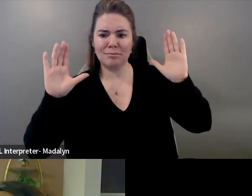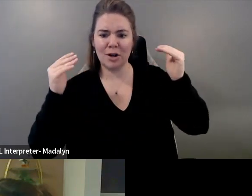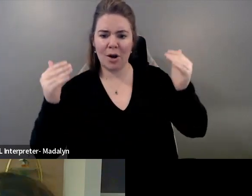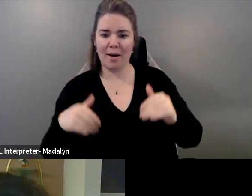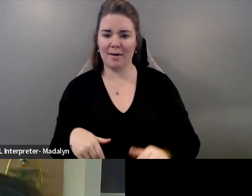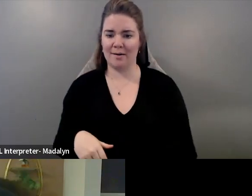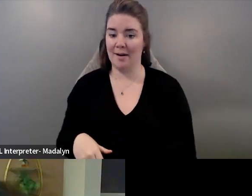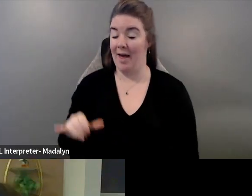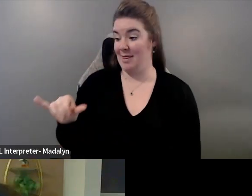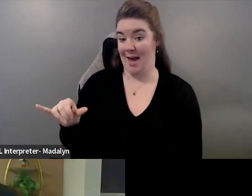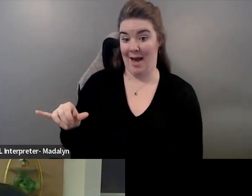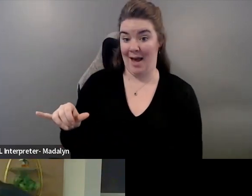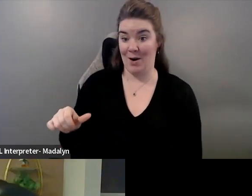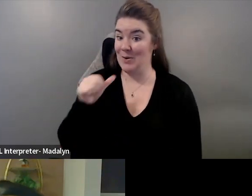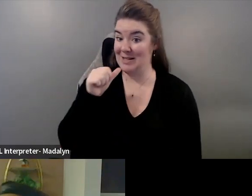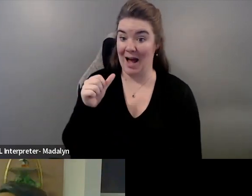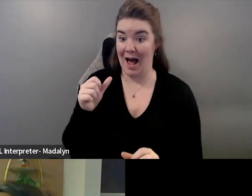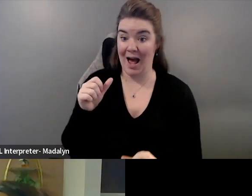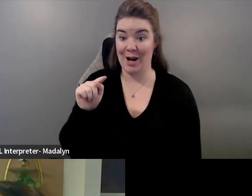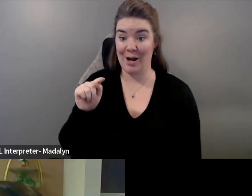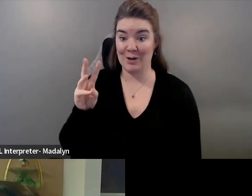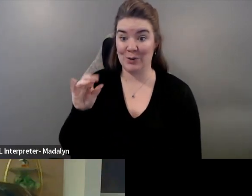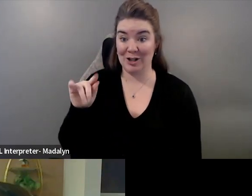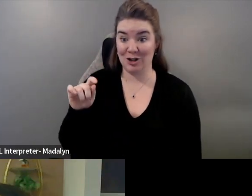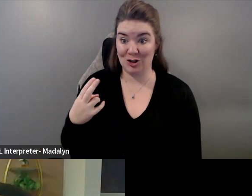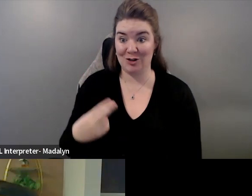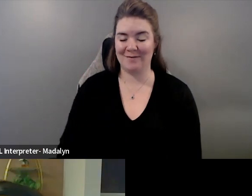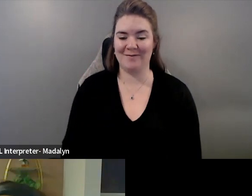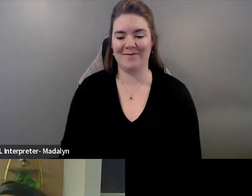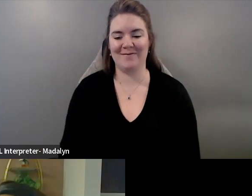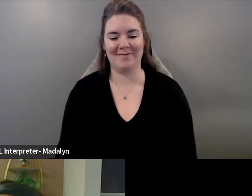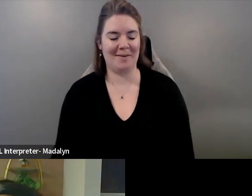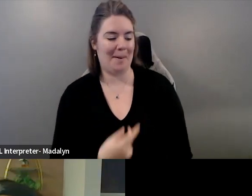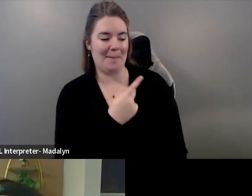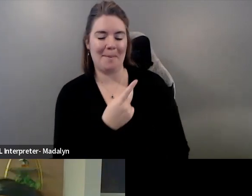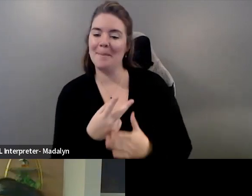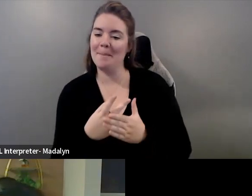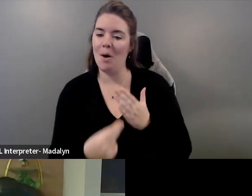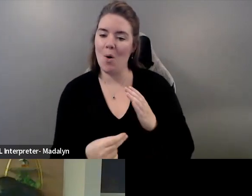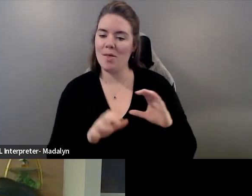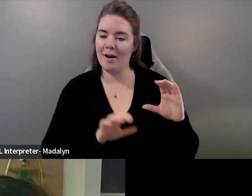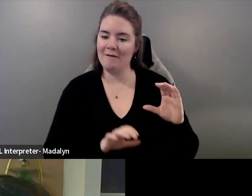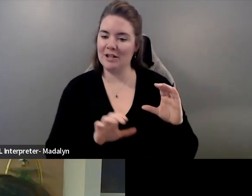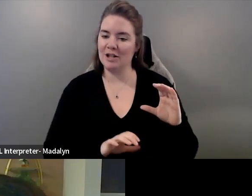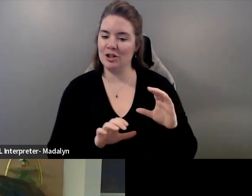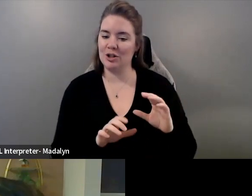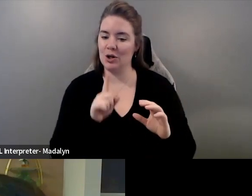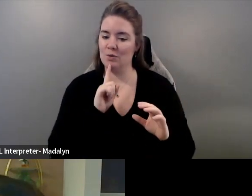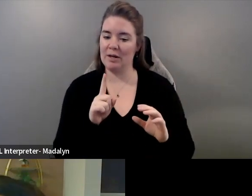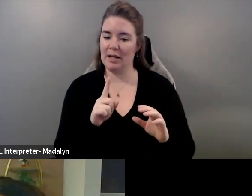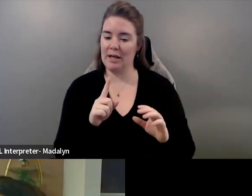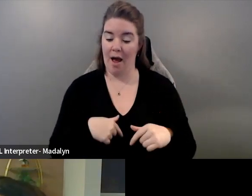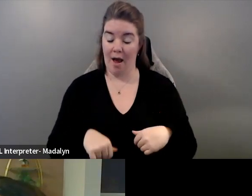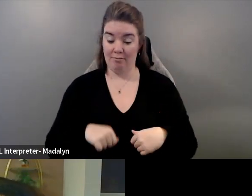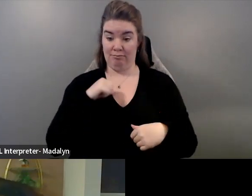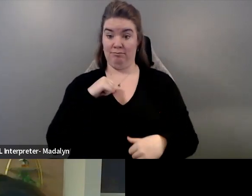was not a twitch. Tyler and I both kind of had a conversation about, and you know, the things that I pride myself